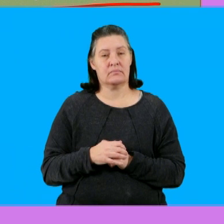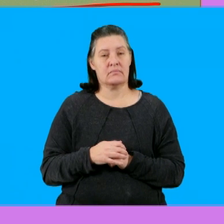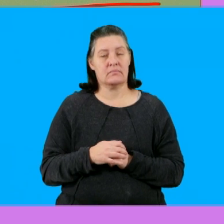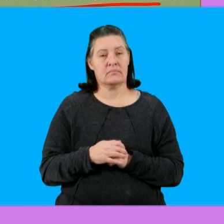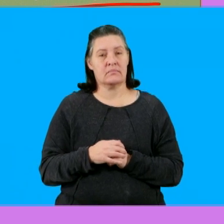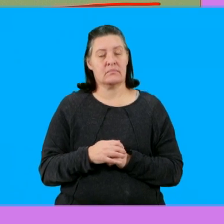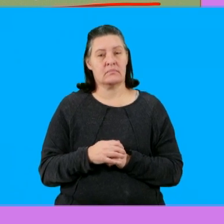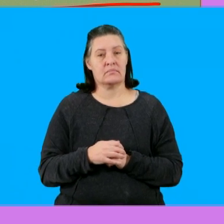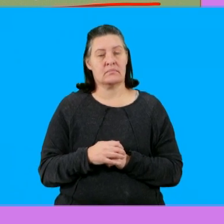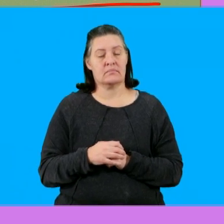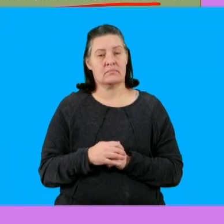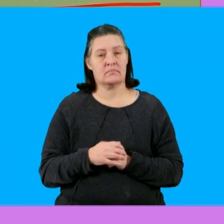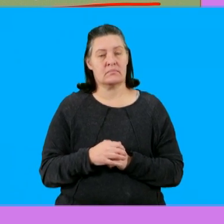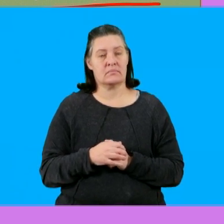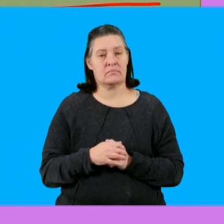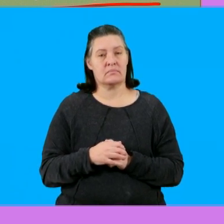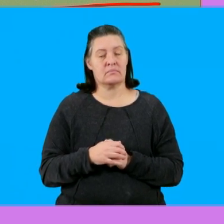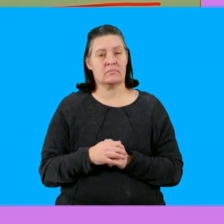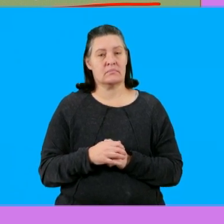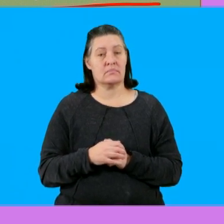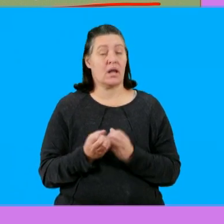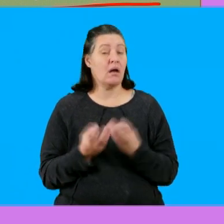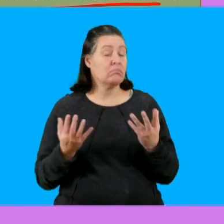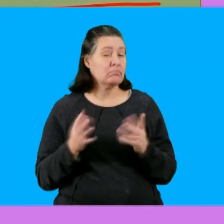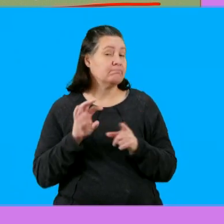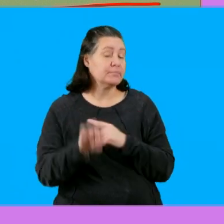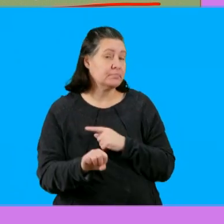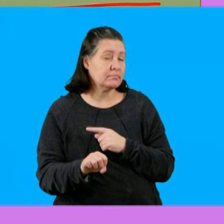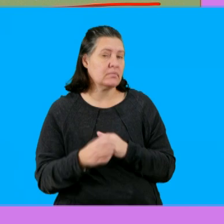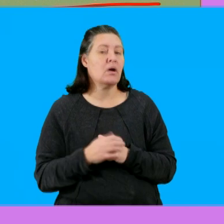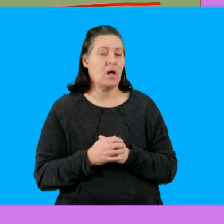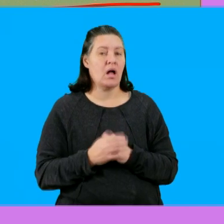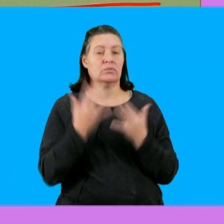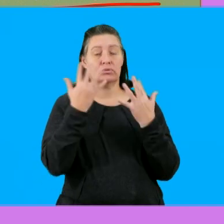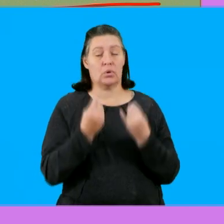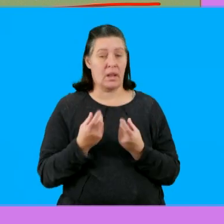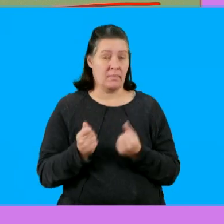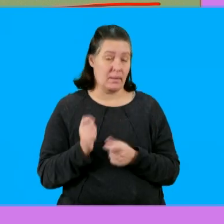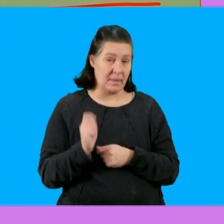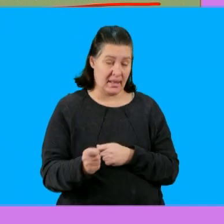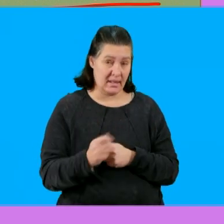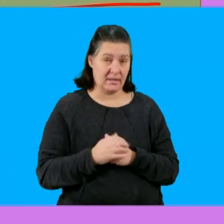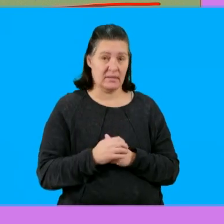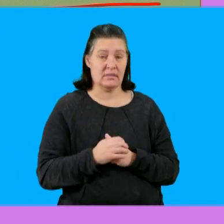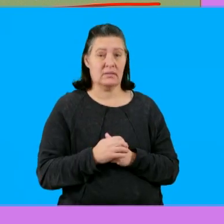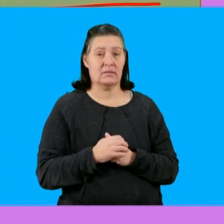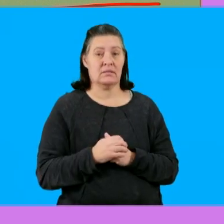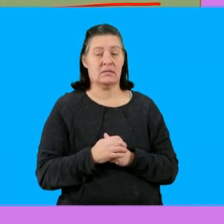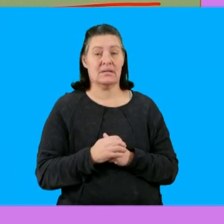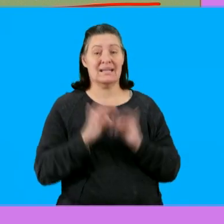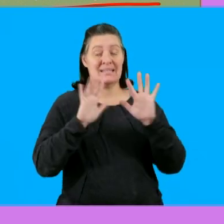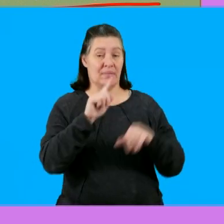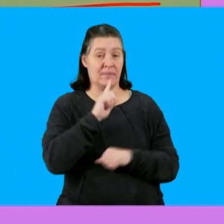Monthly installment. How do we determine the monthly installment? Again, we take the total amount payable. So I'm going to